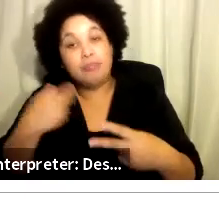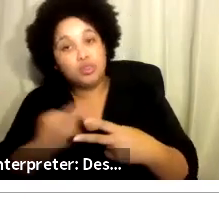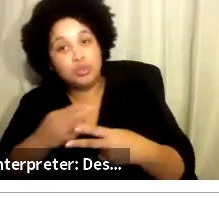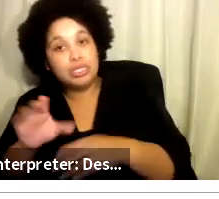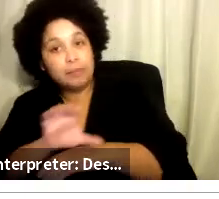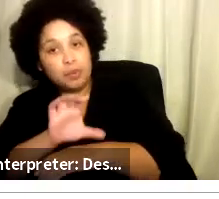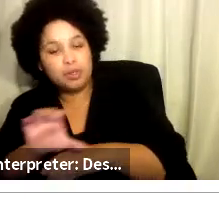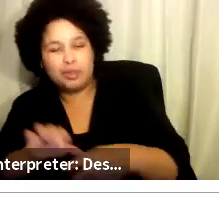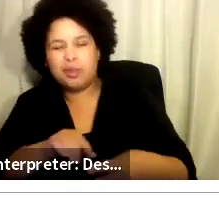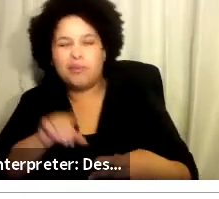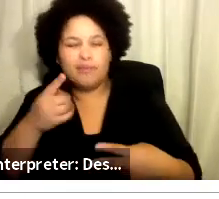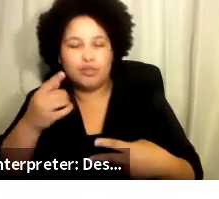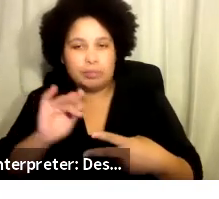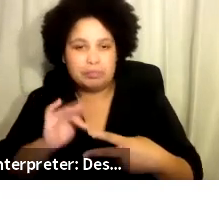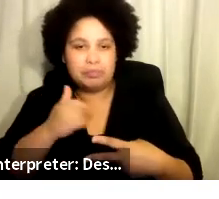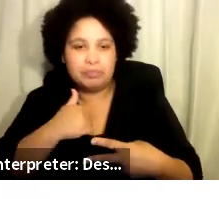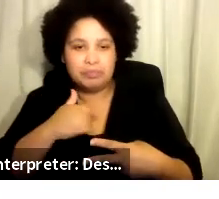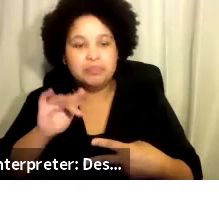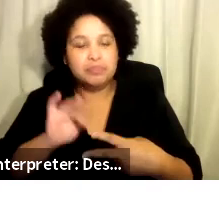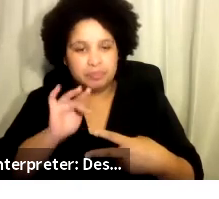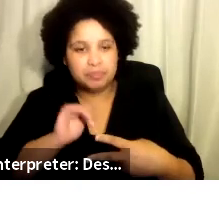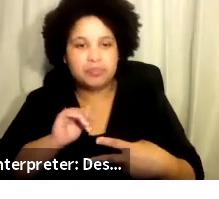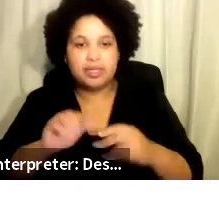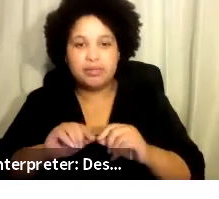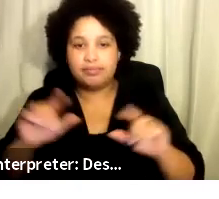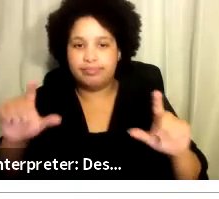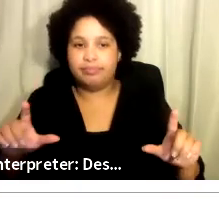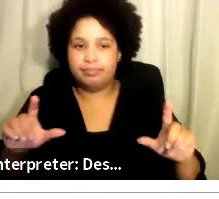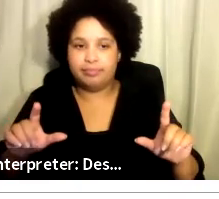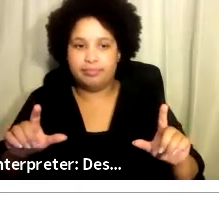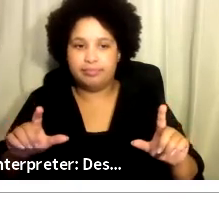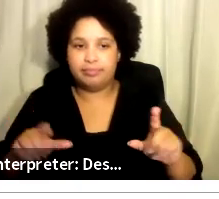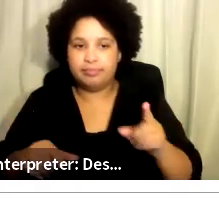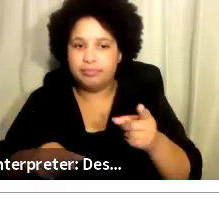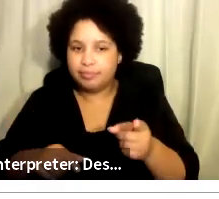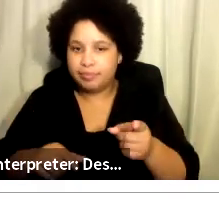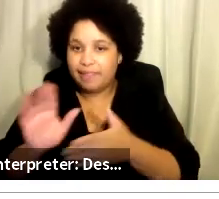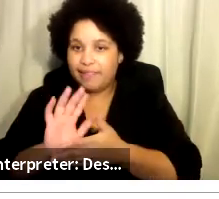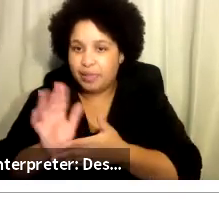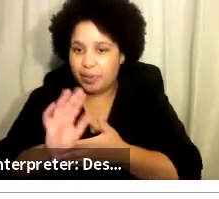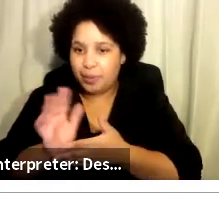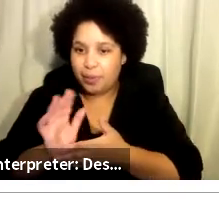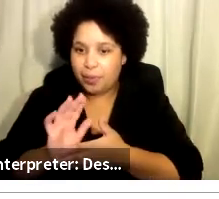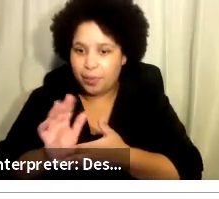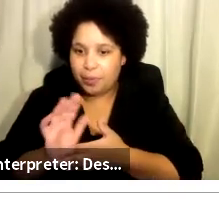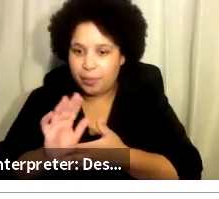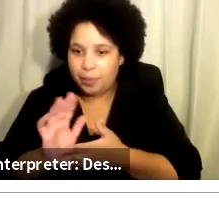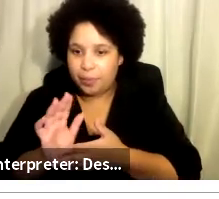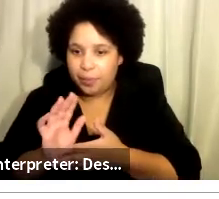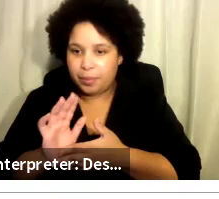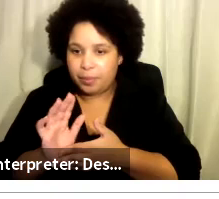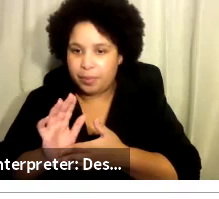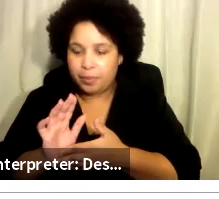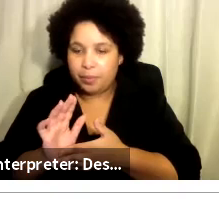computer version. So I go this link and it takes you to this video. And